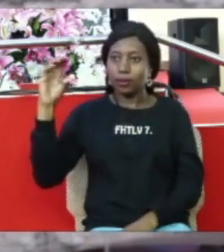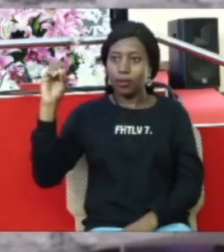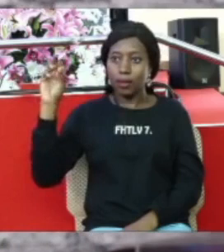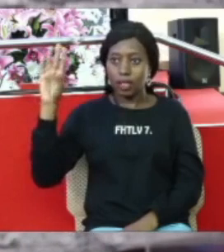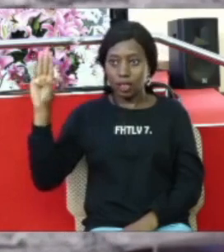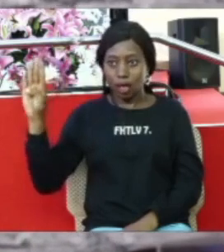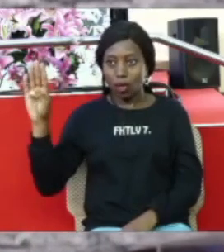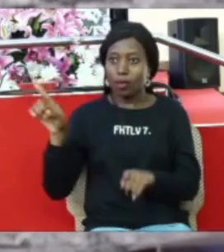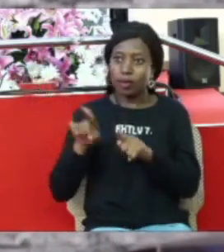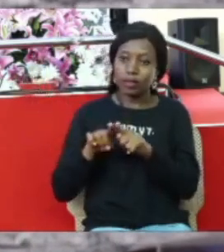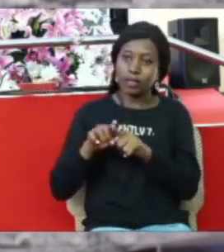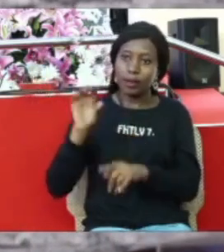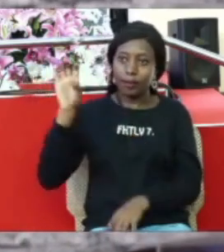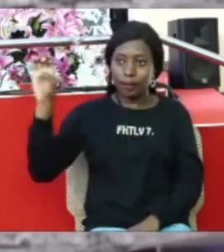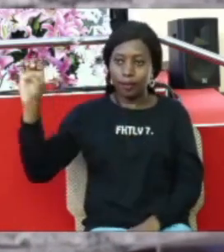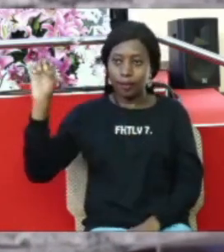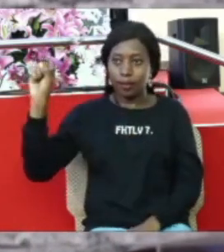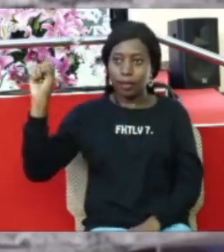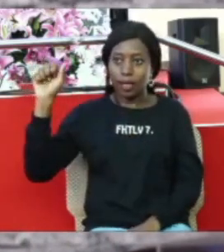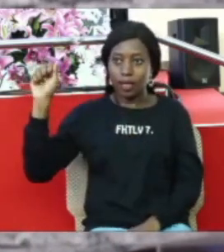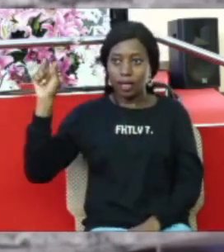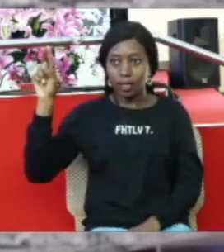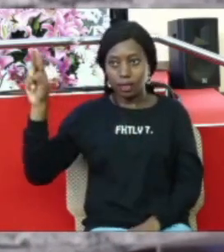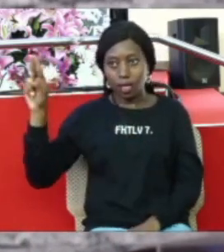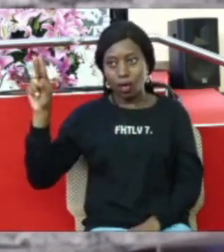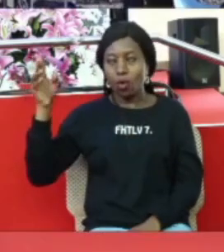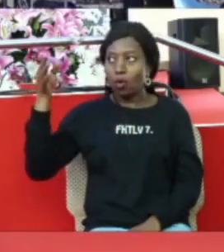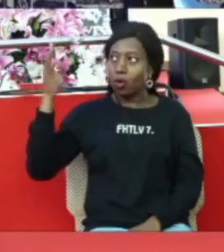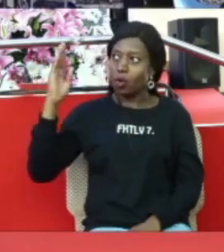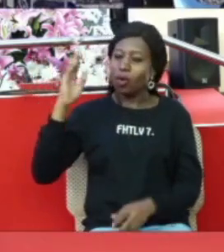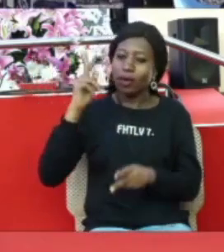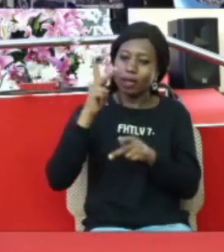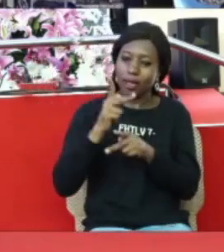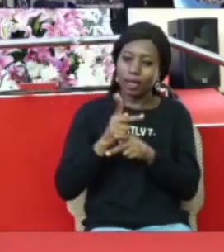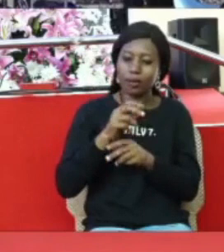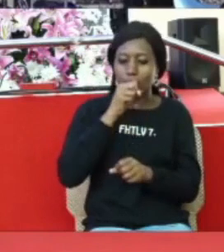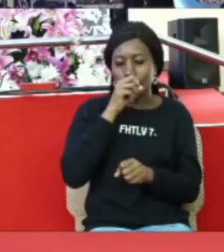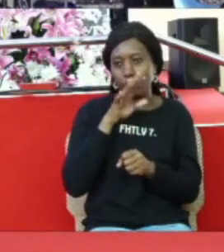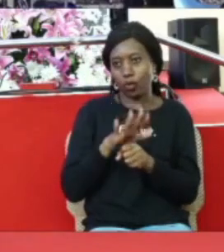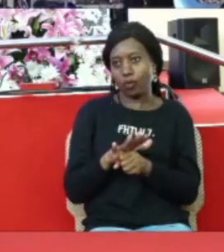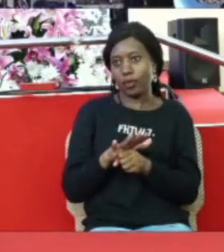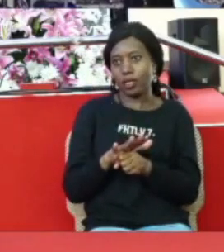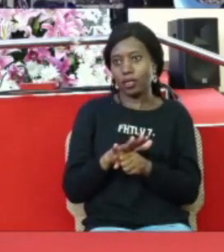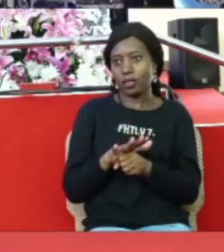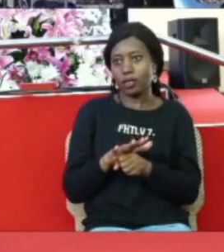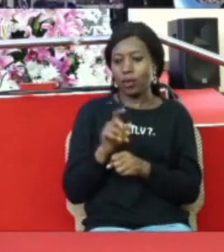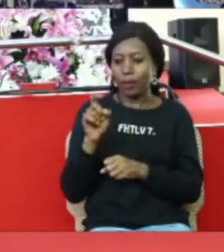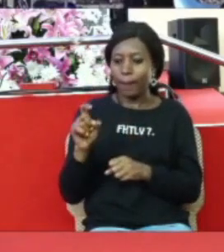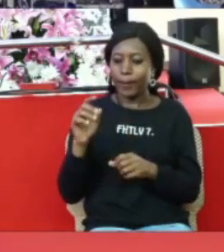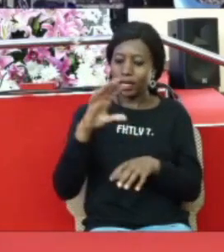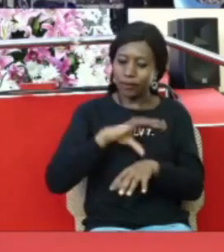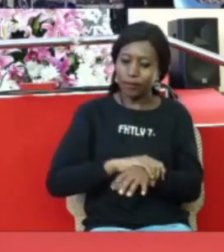sons, God of that promise, fulfilling it until you and I find our hope in him. Blessed be the name